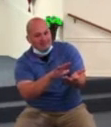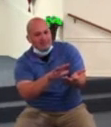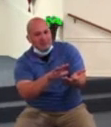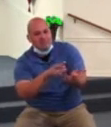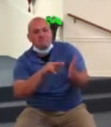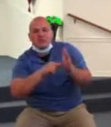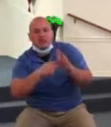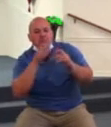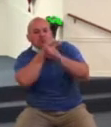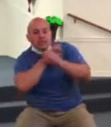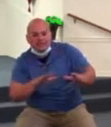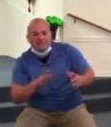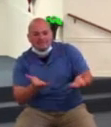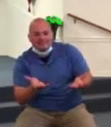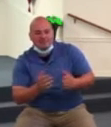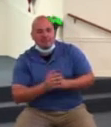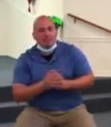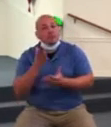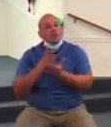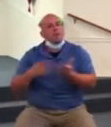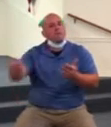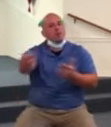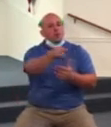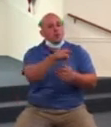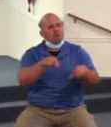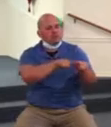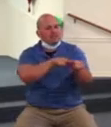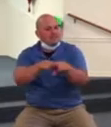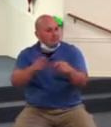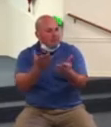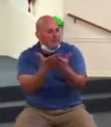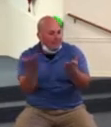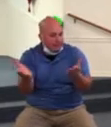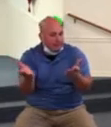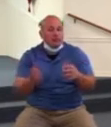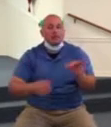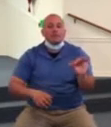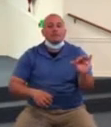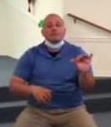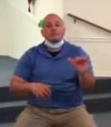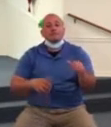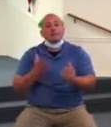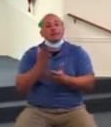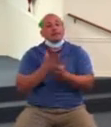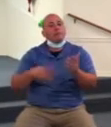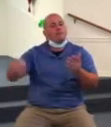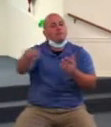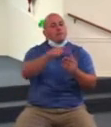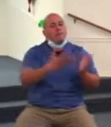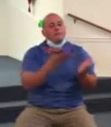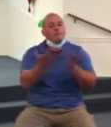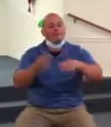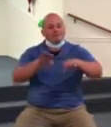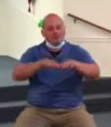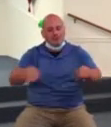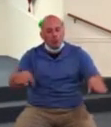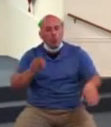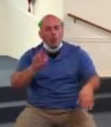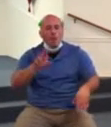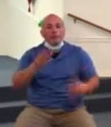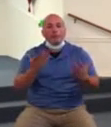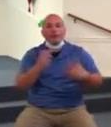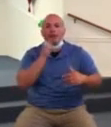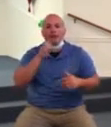you did something similar today. You brought your little ones, or your not-so-little